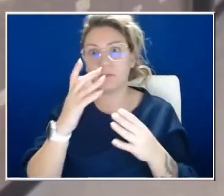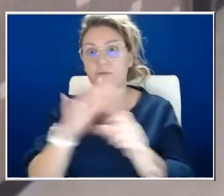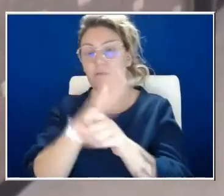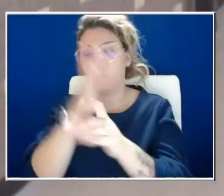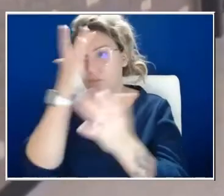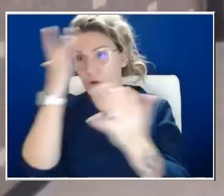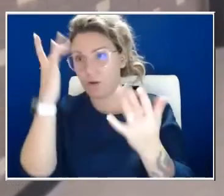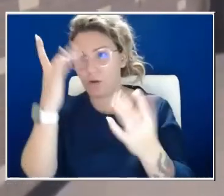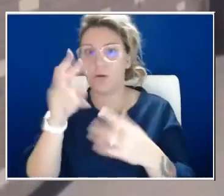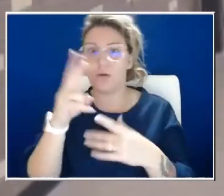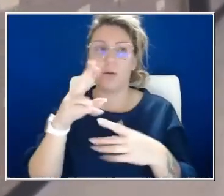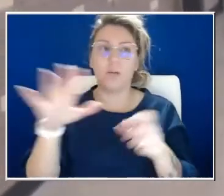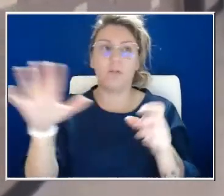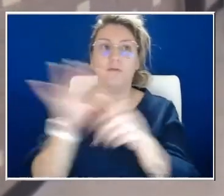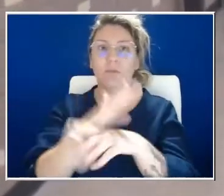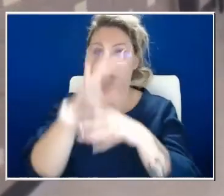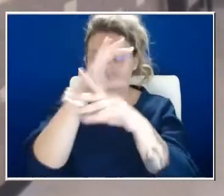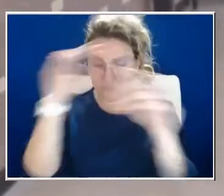remember after the events?